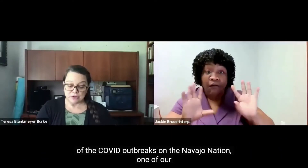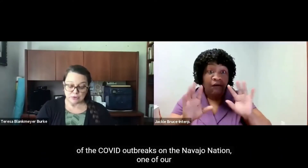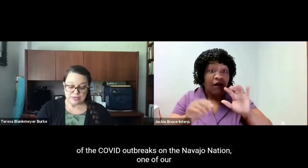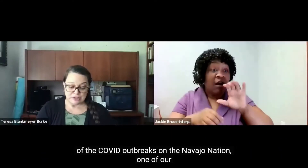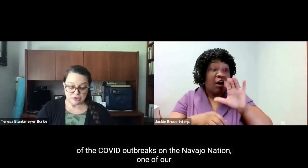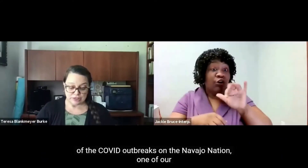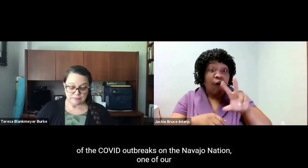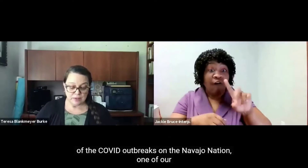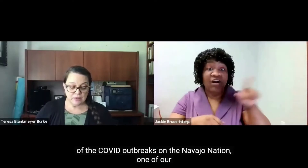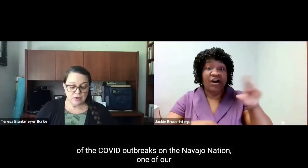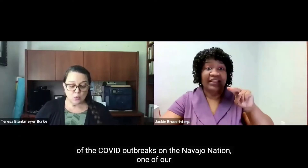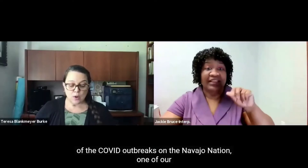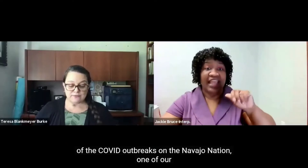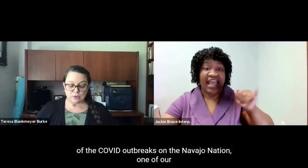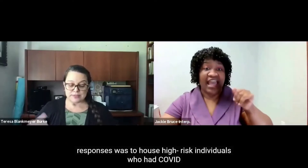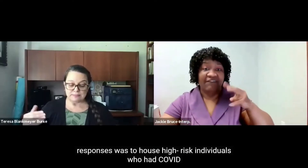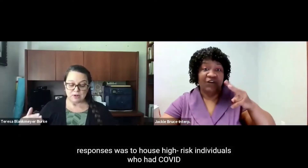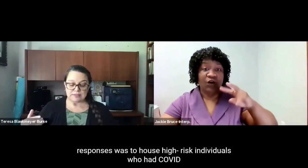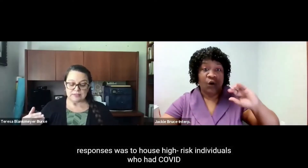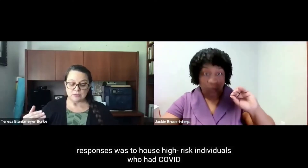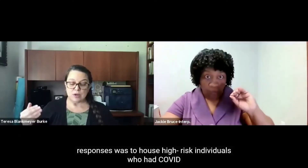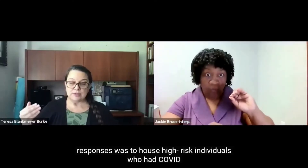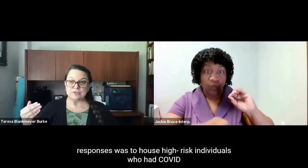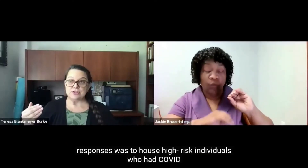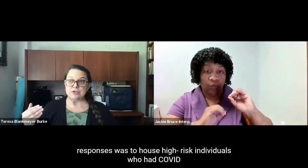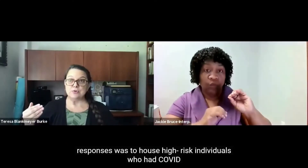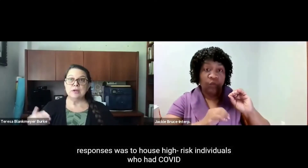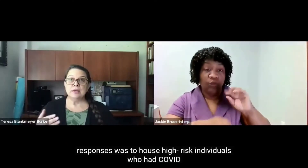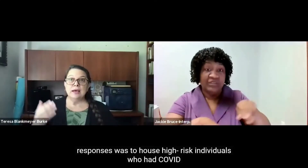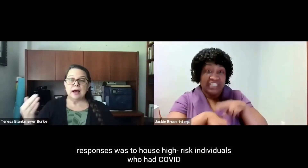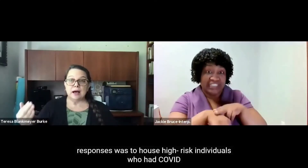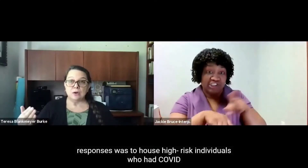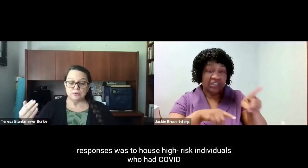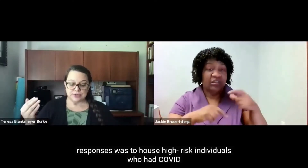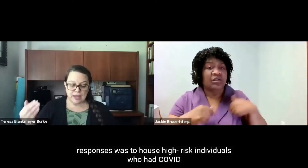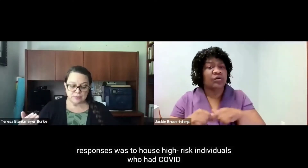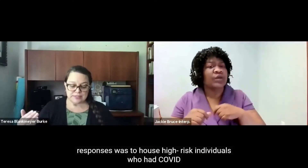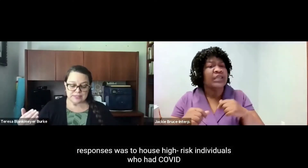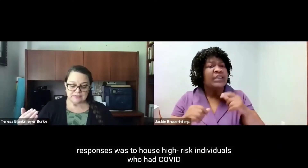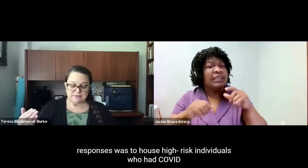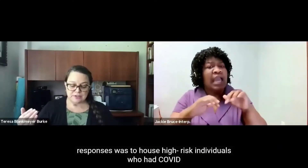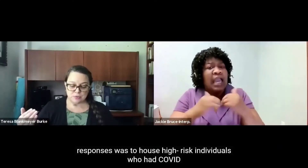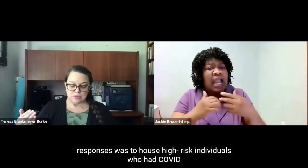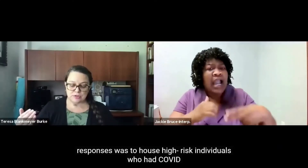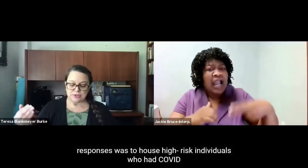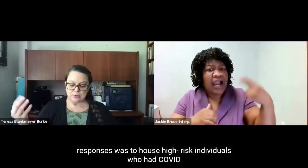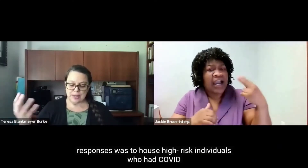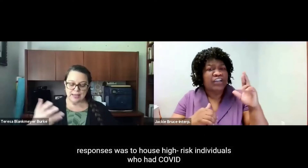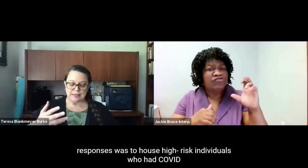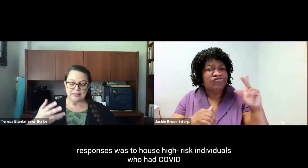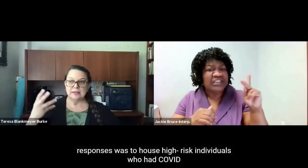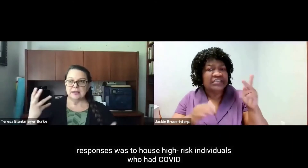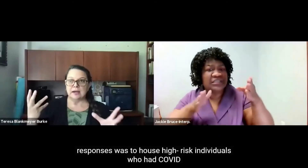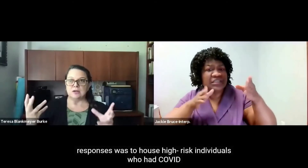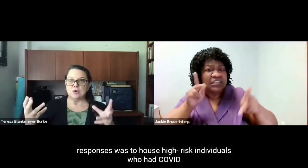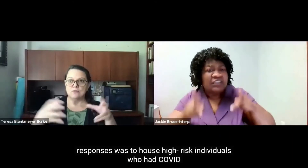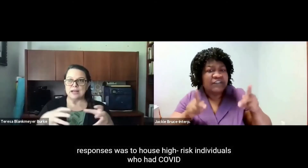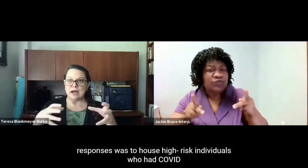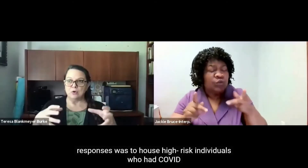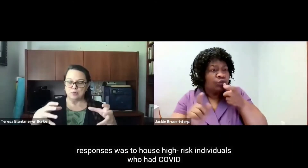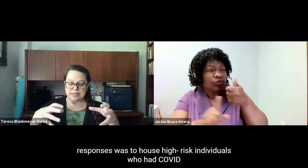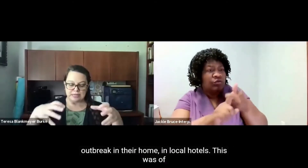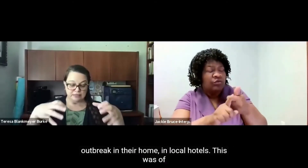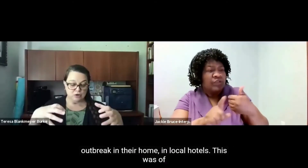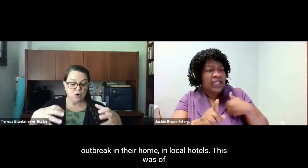on the Navajo Nation, one of our responses was to house high-risk individuals who had a